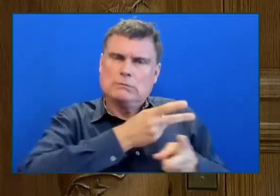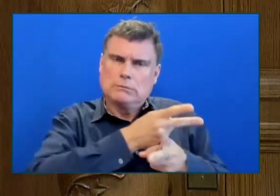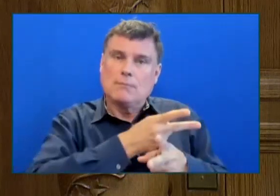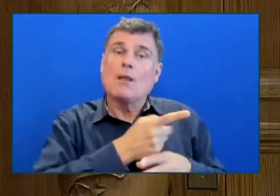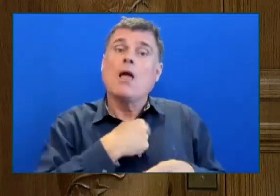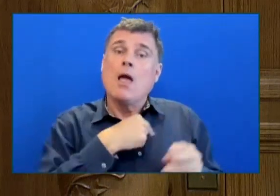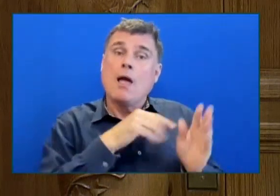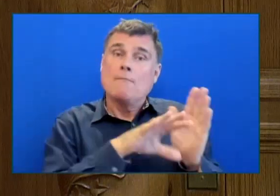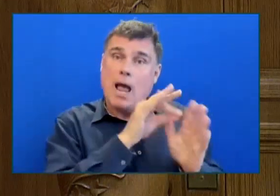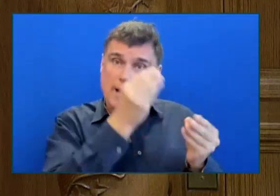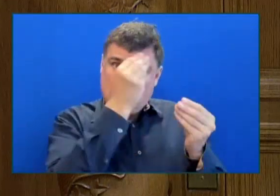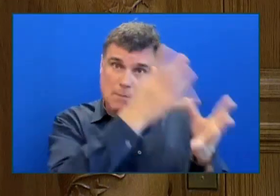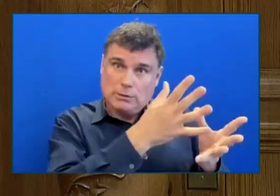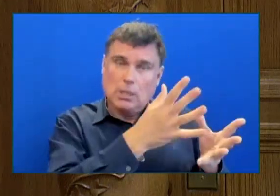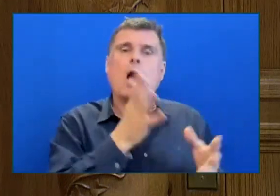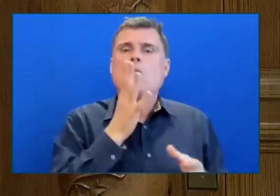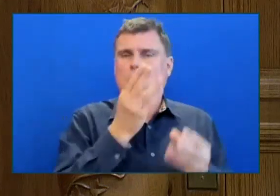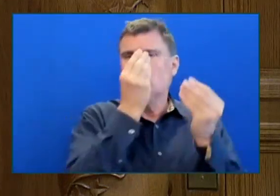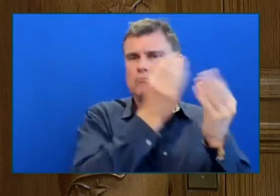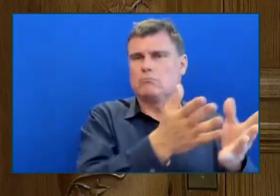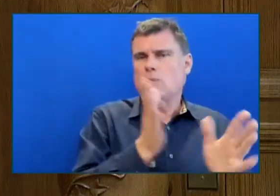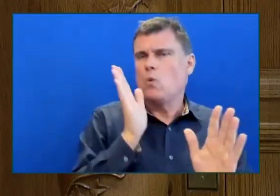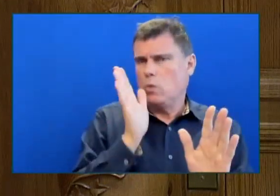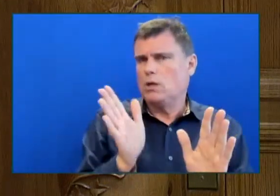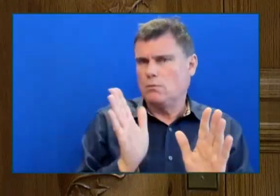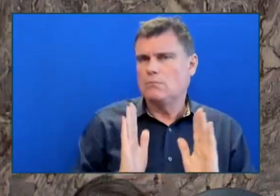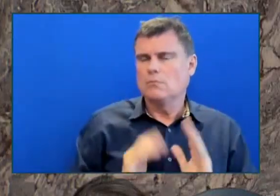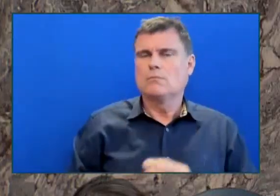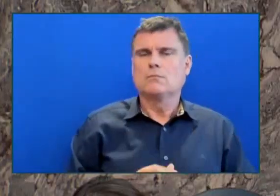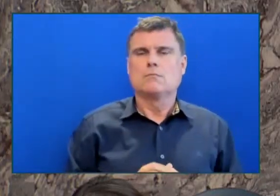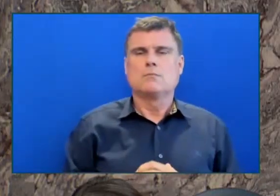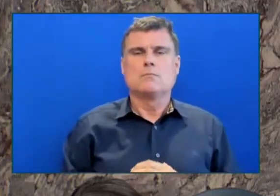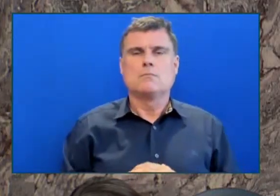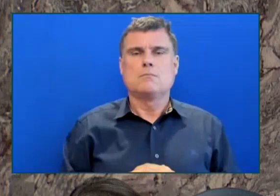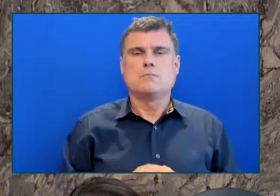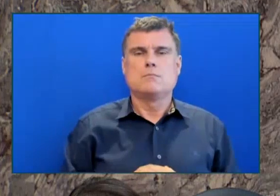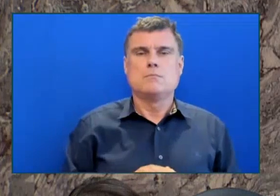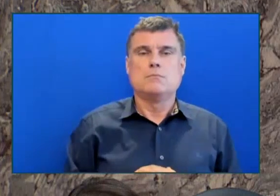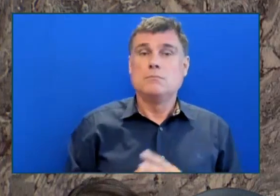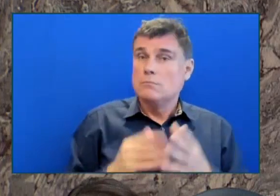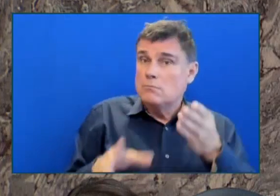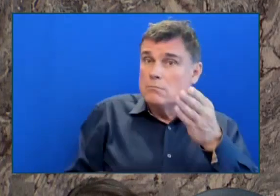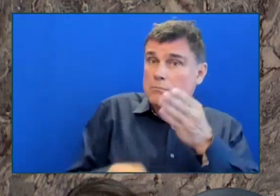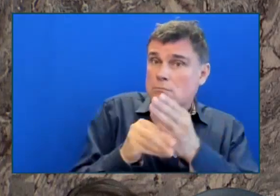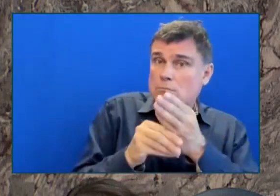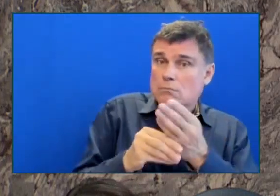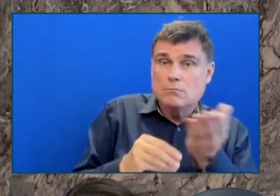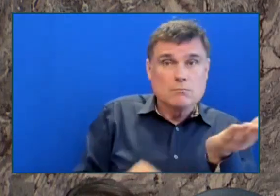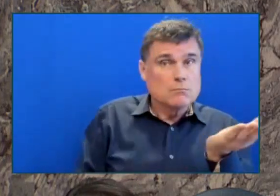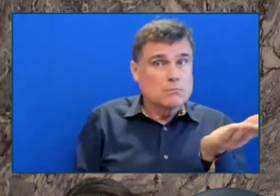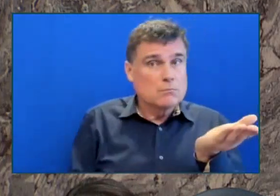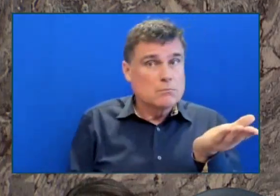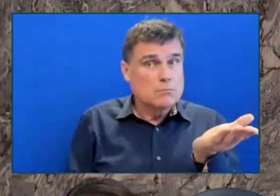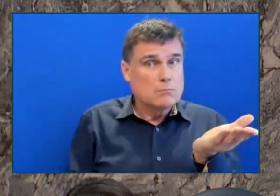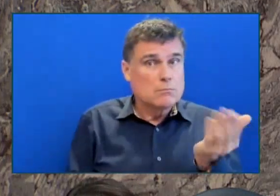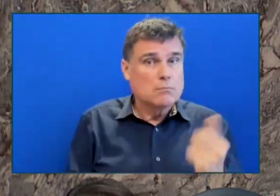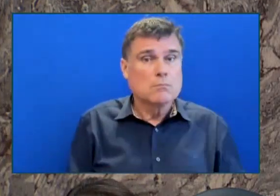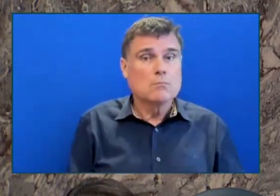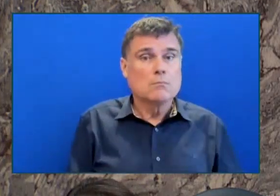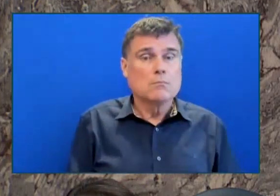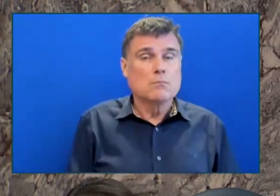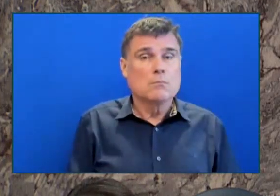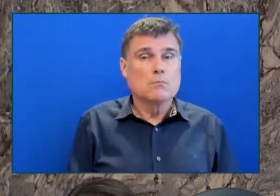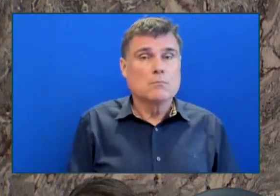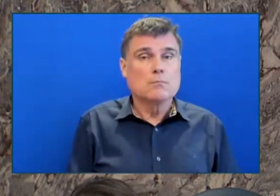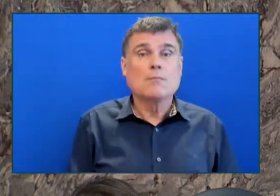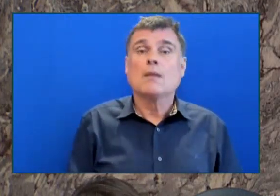Member for Surrey White Rock Supplemental. Thank you, Mr. Speaker. And taxpayers reasonably expect in this